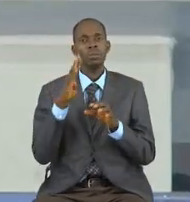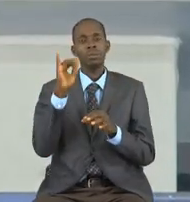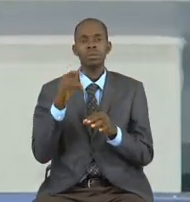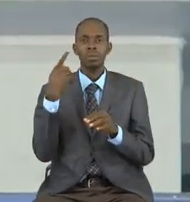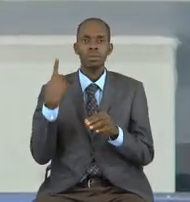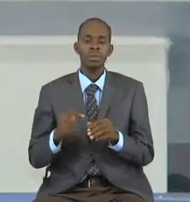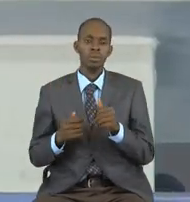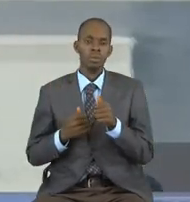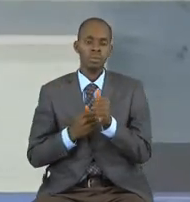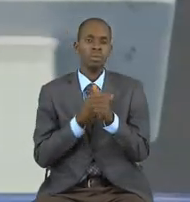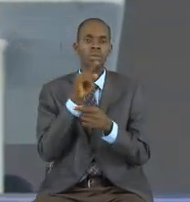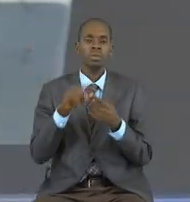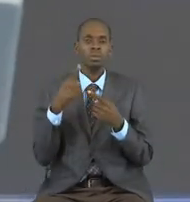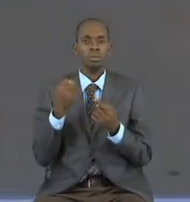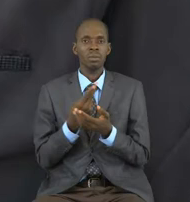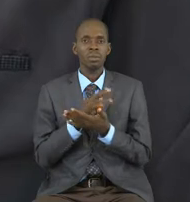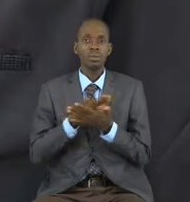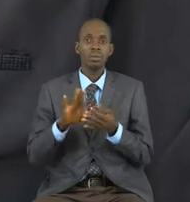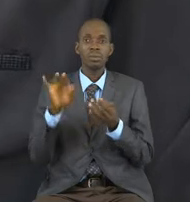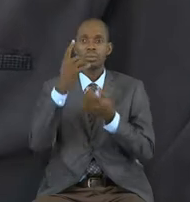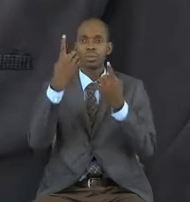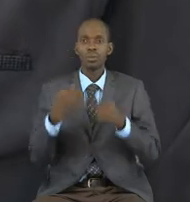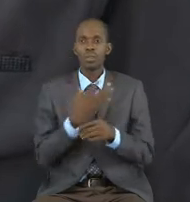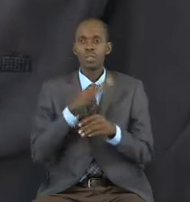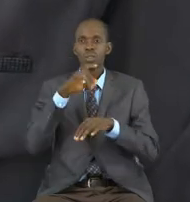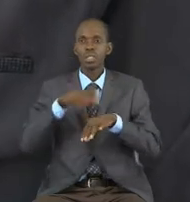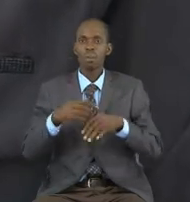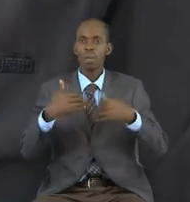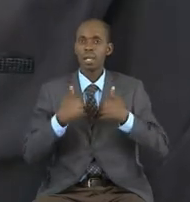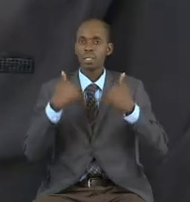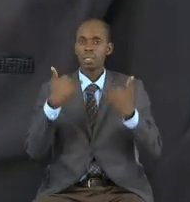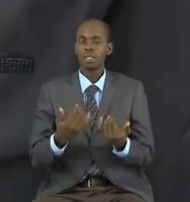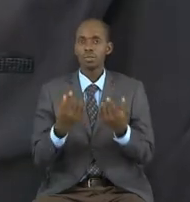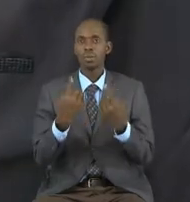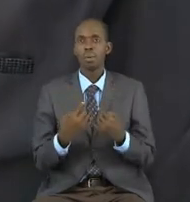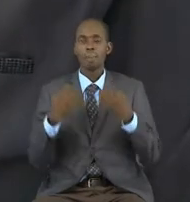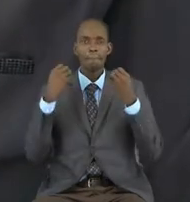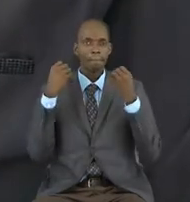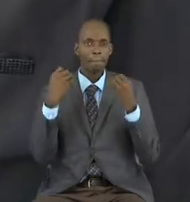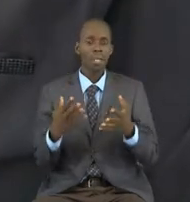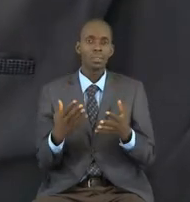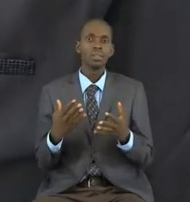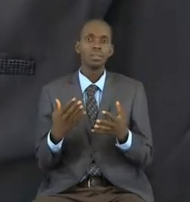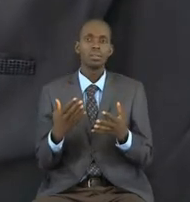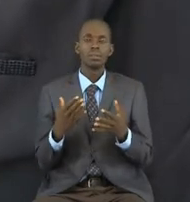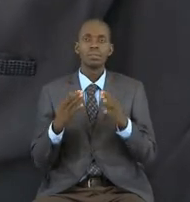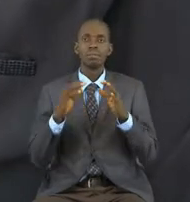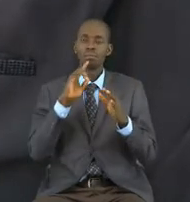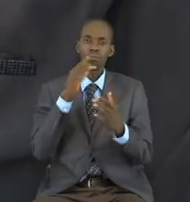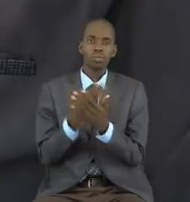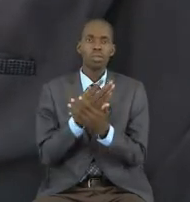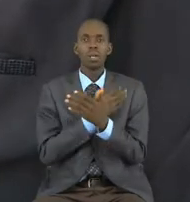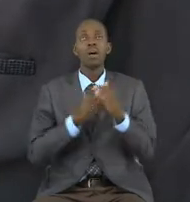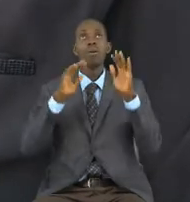comes, and your time has now come. Amen. Many signs and many wonders. Amen. I said